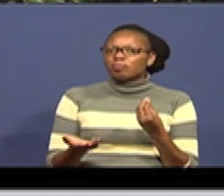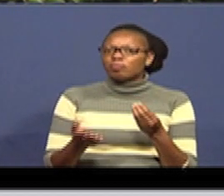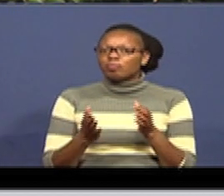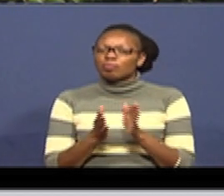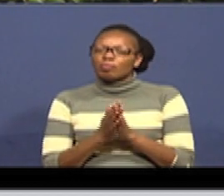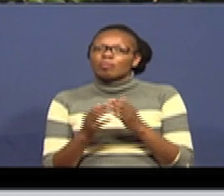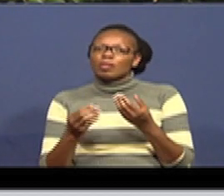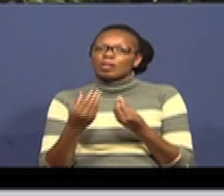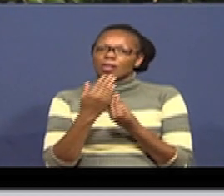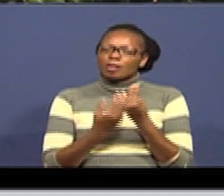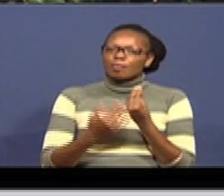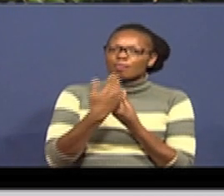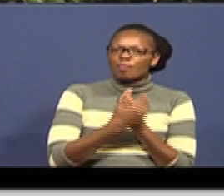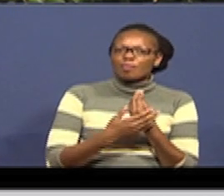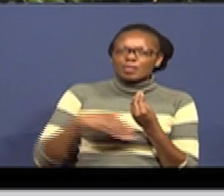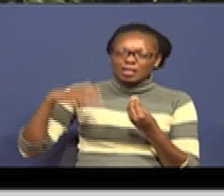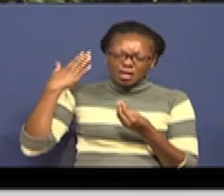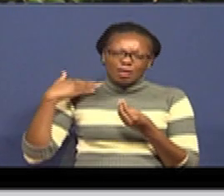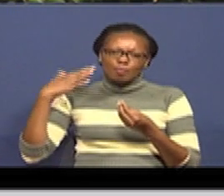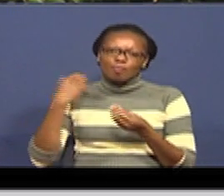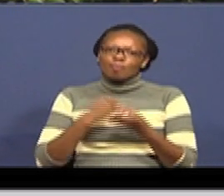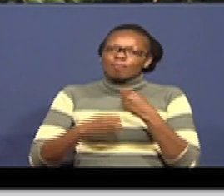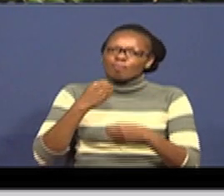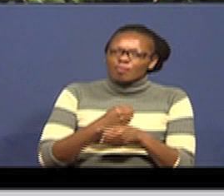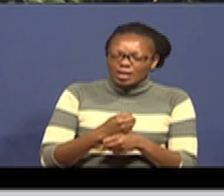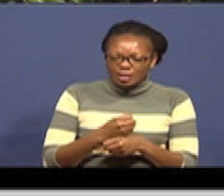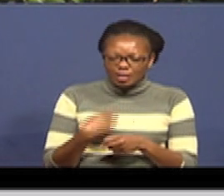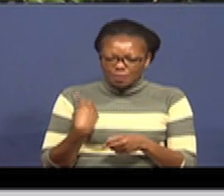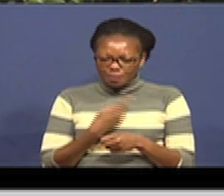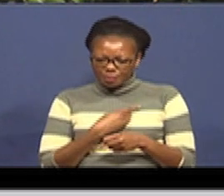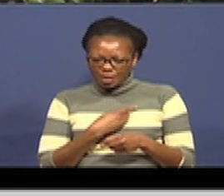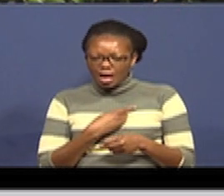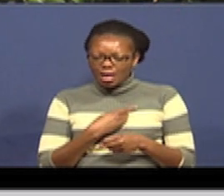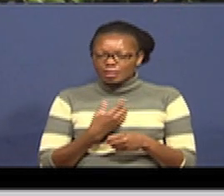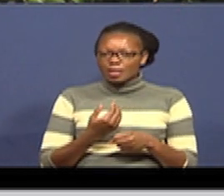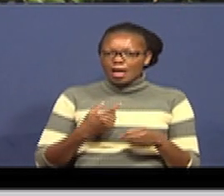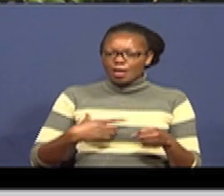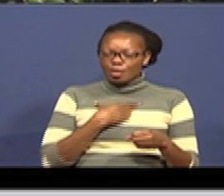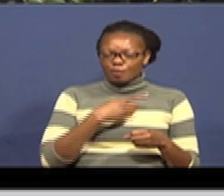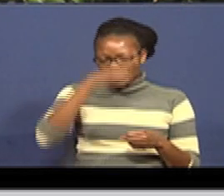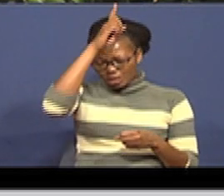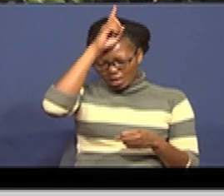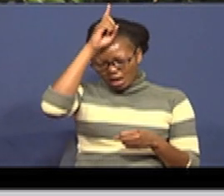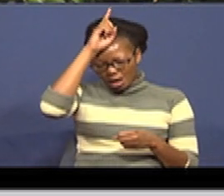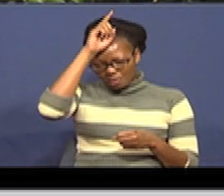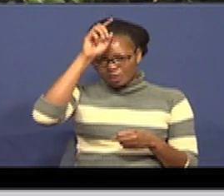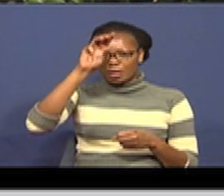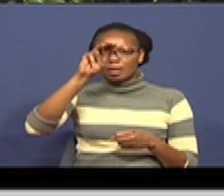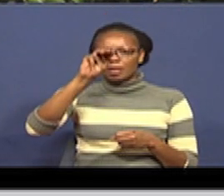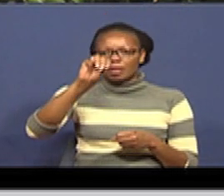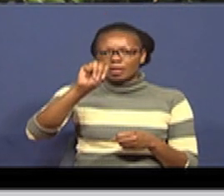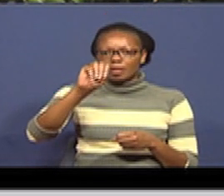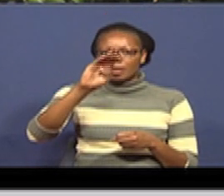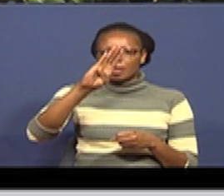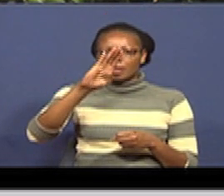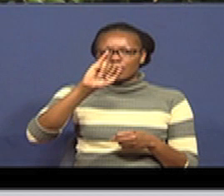maize project and potato project, many projects we have here. And when we last year when we finished